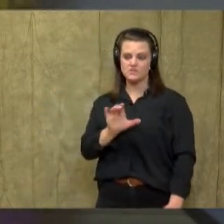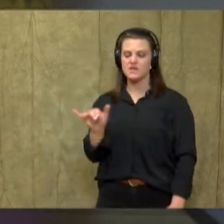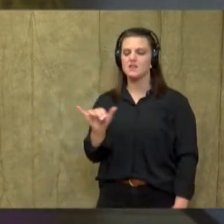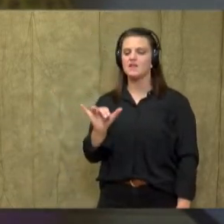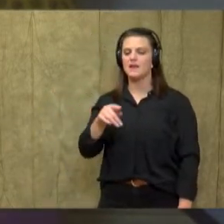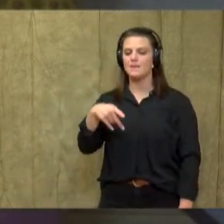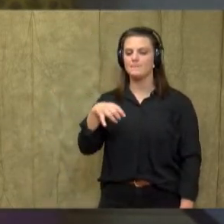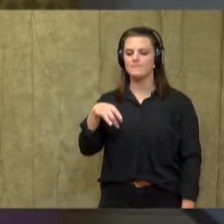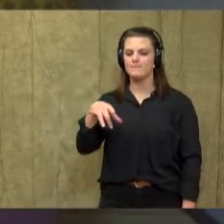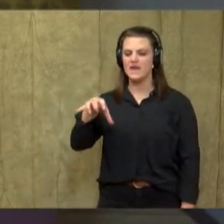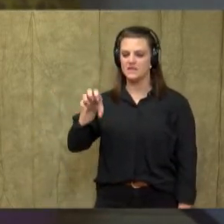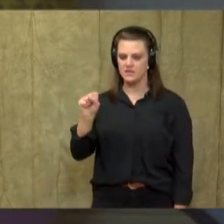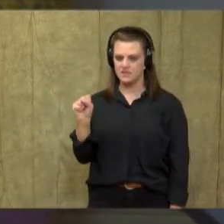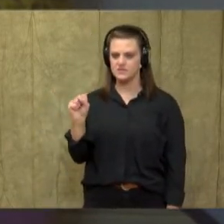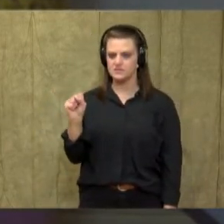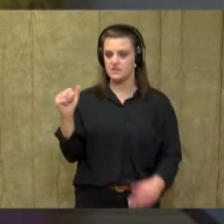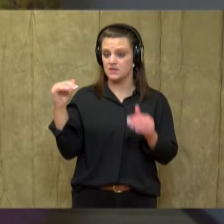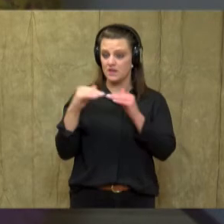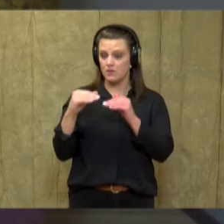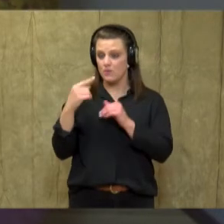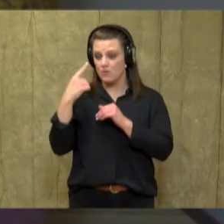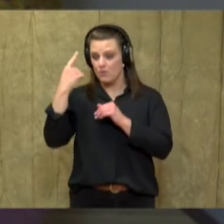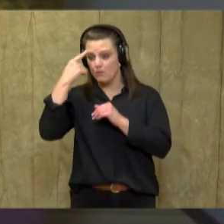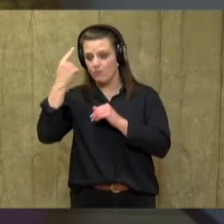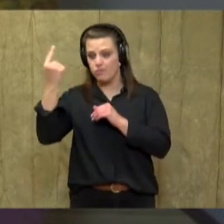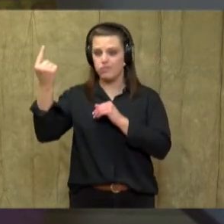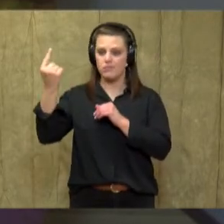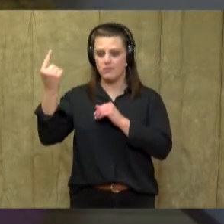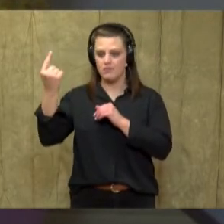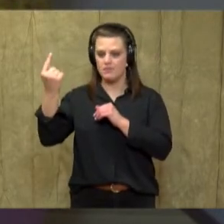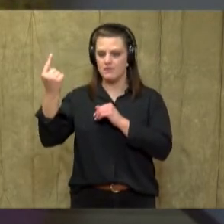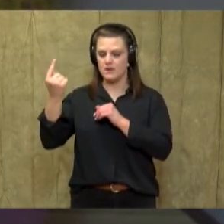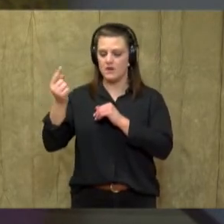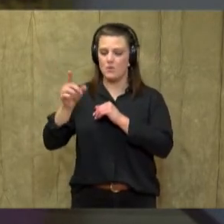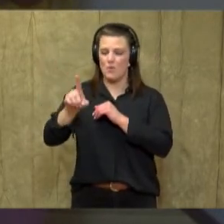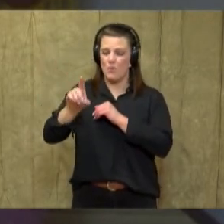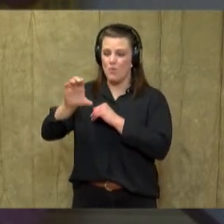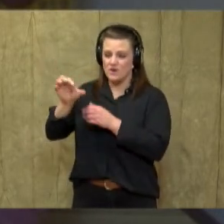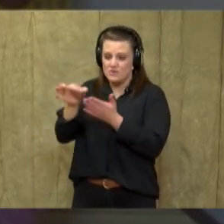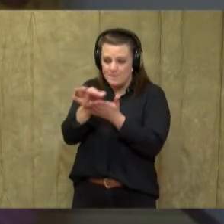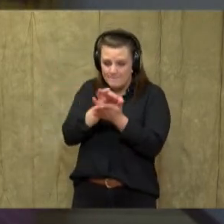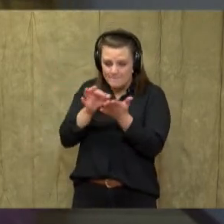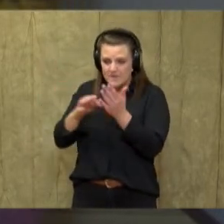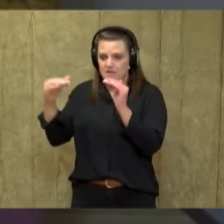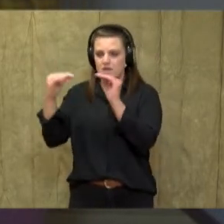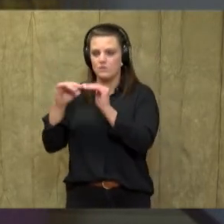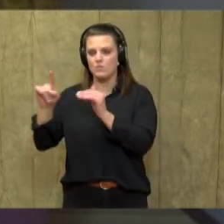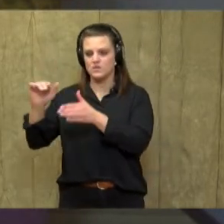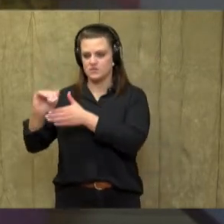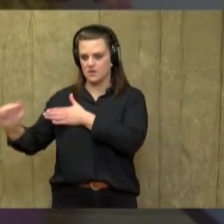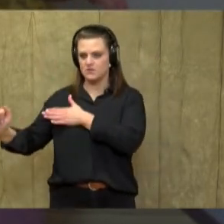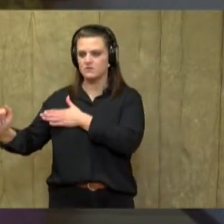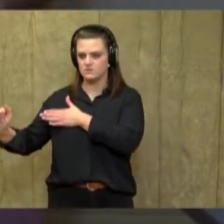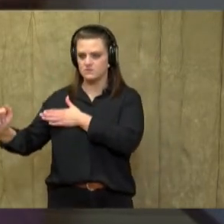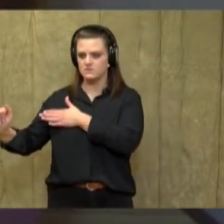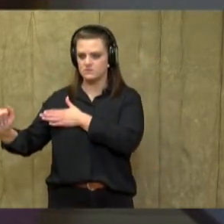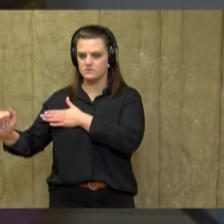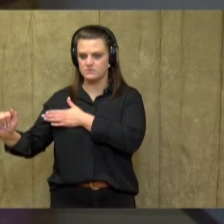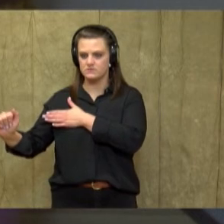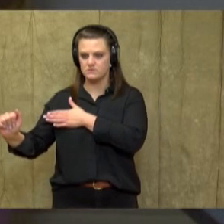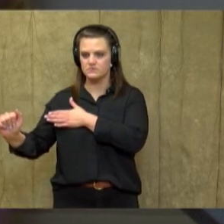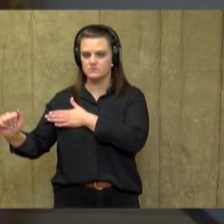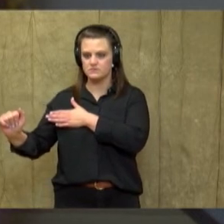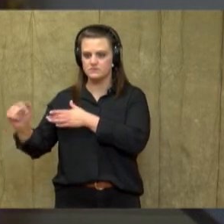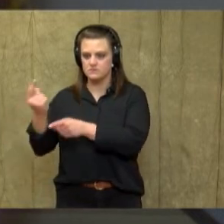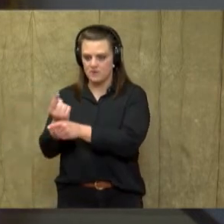our pennies equal 1 cent. And we know it takes 100 pennies to make $1, just like it takes 100 hundredths